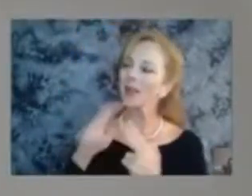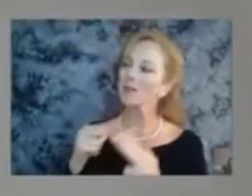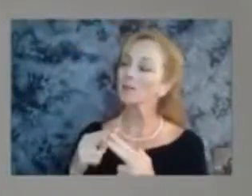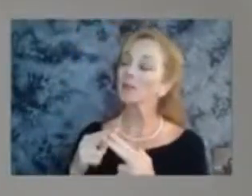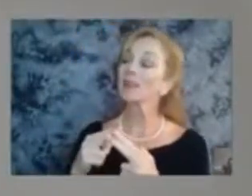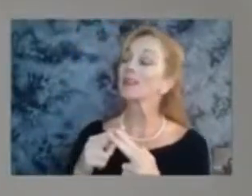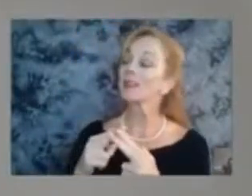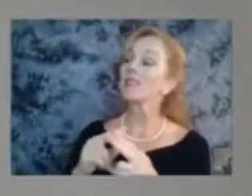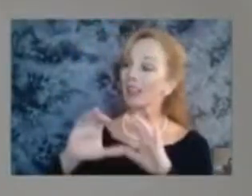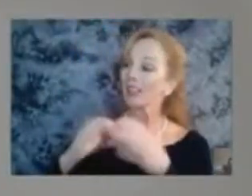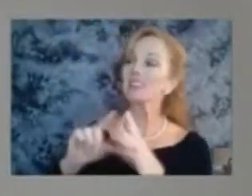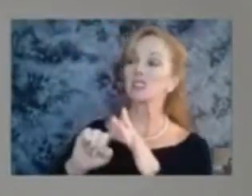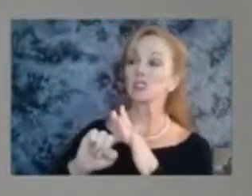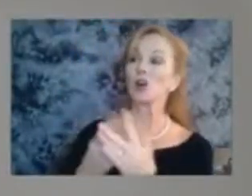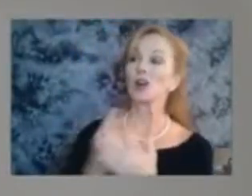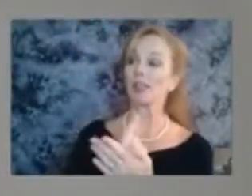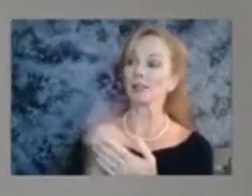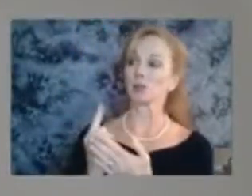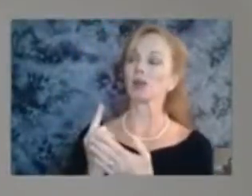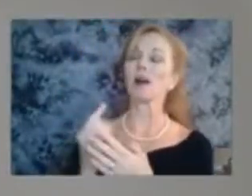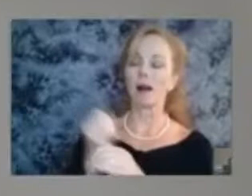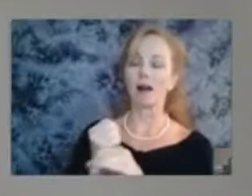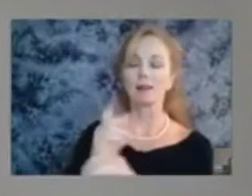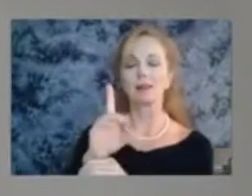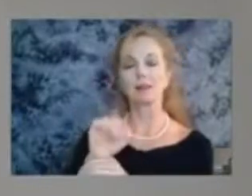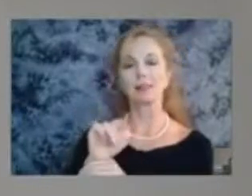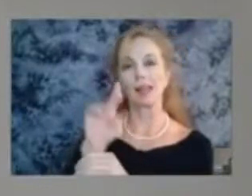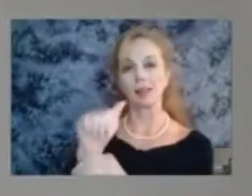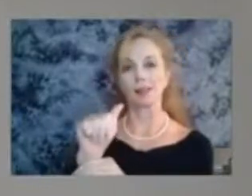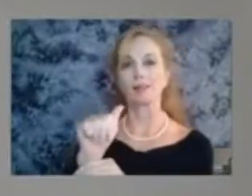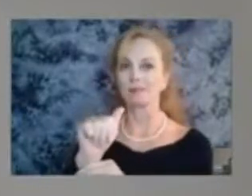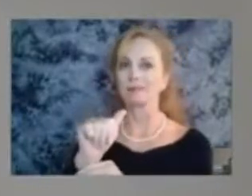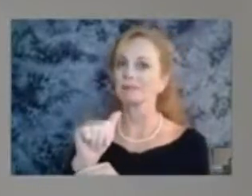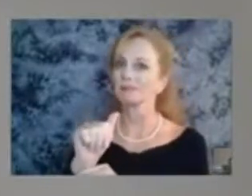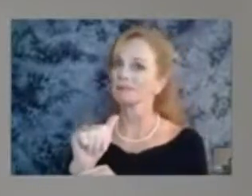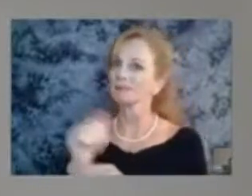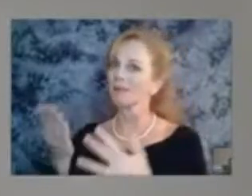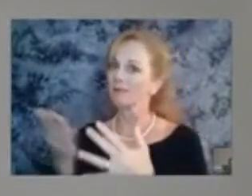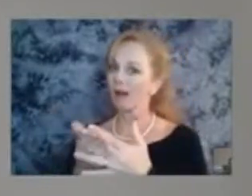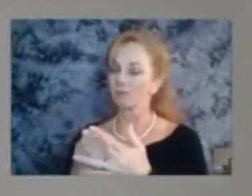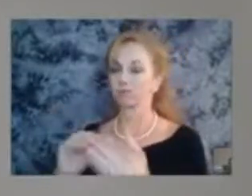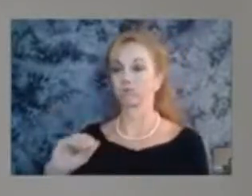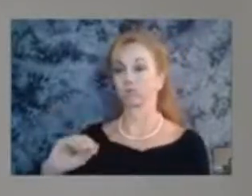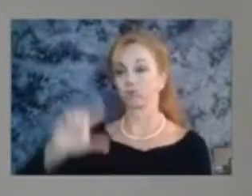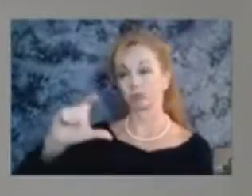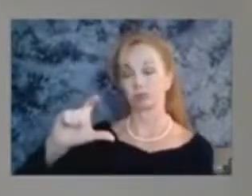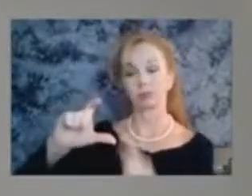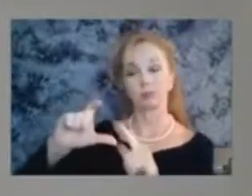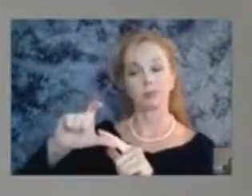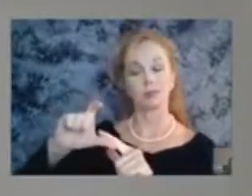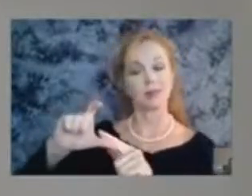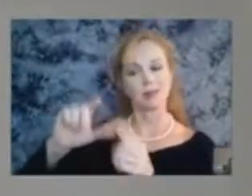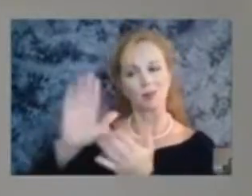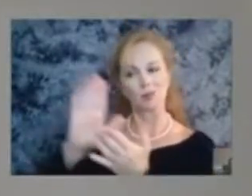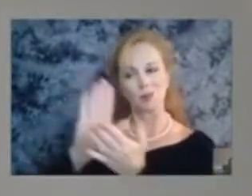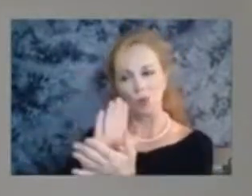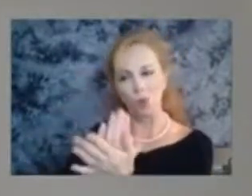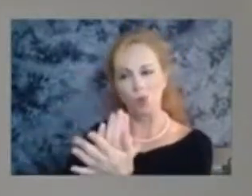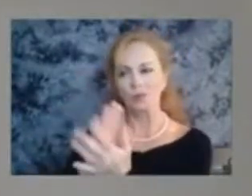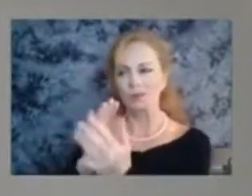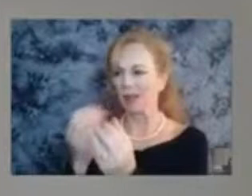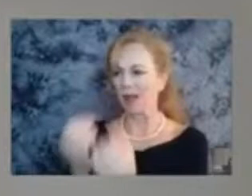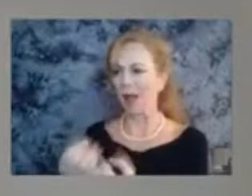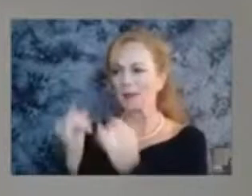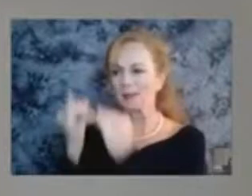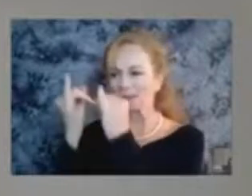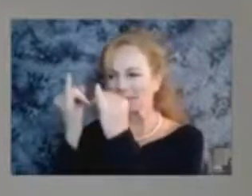and I just received a data file, and you can imagine it's pretty massive because it lists by school and the numbers of individuals actually names